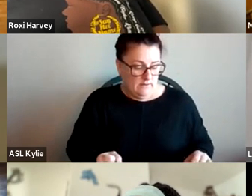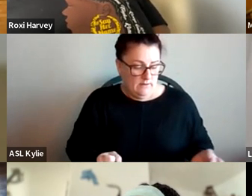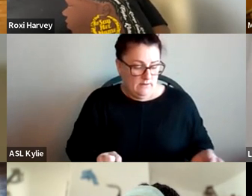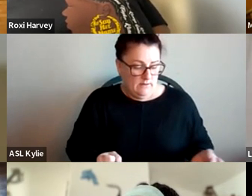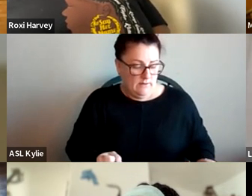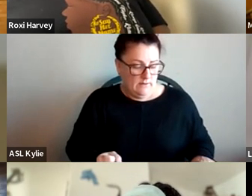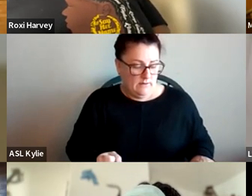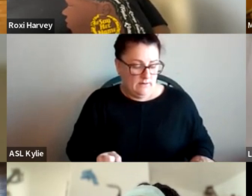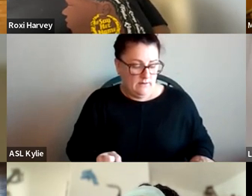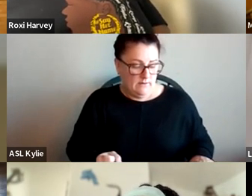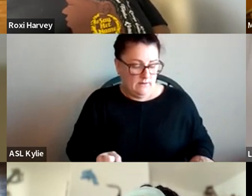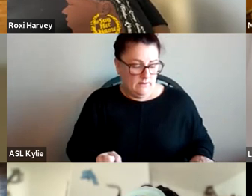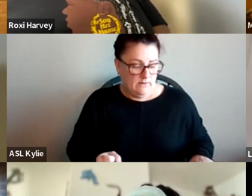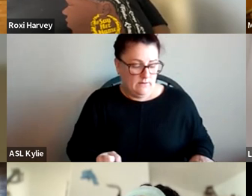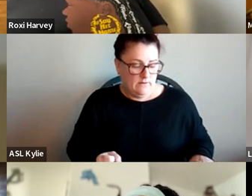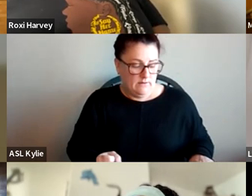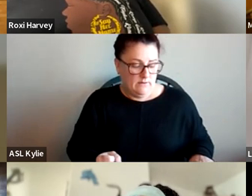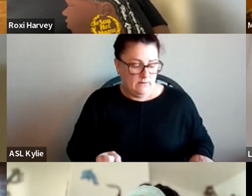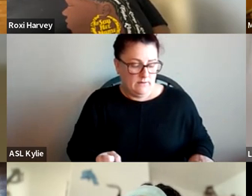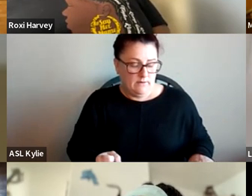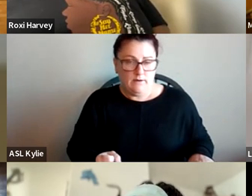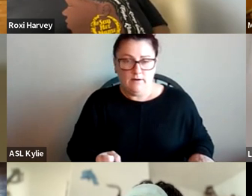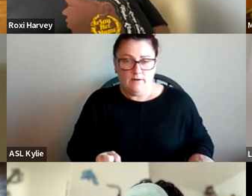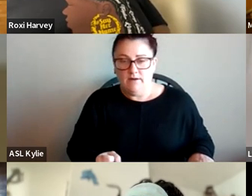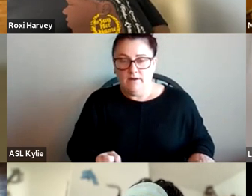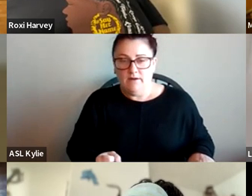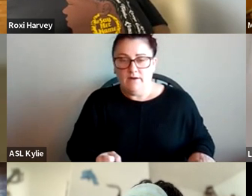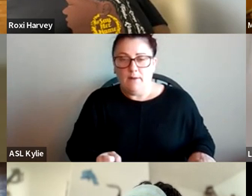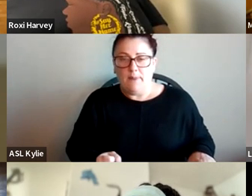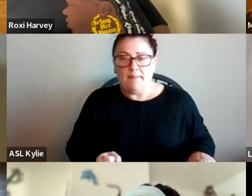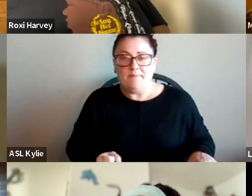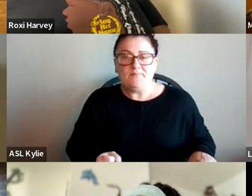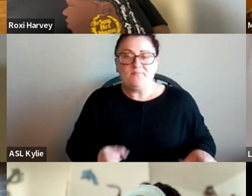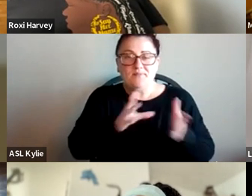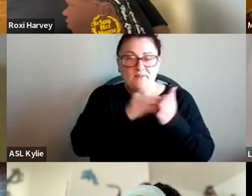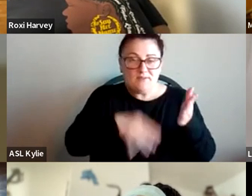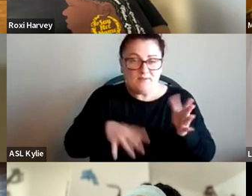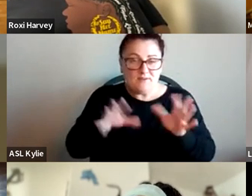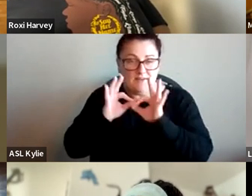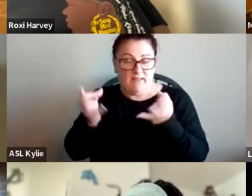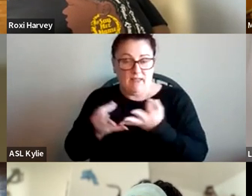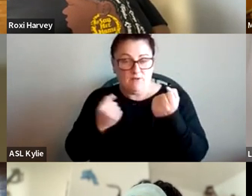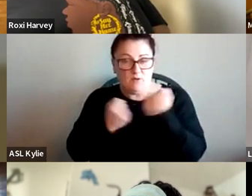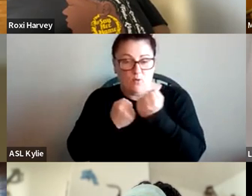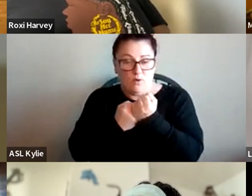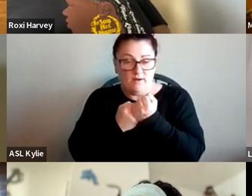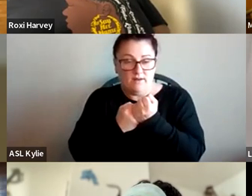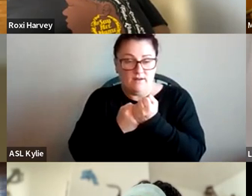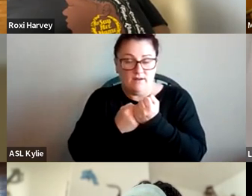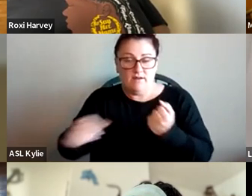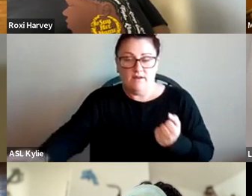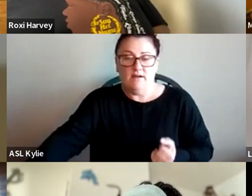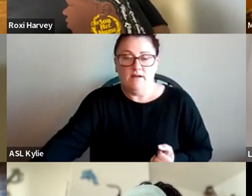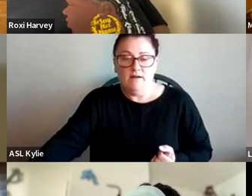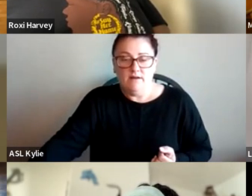my heart is aching, not for the staff, but more so for the families and the students who, again, are